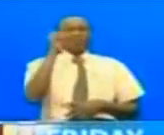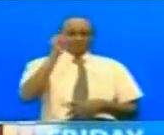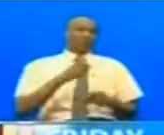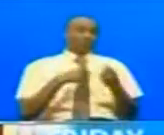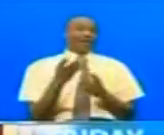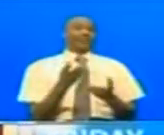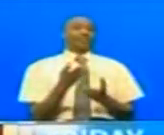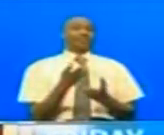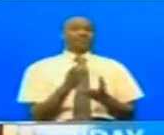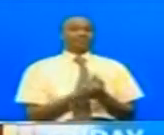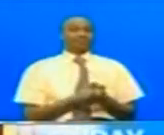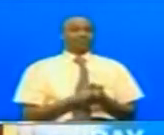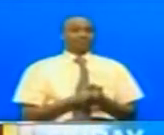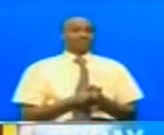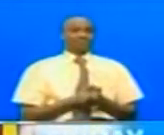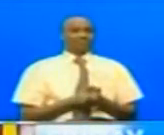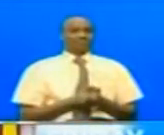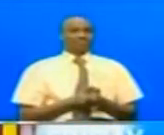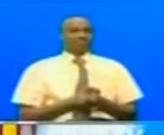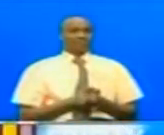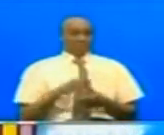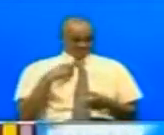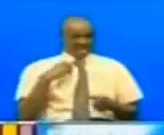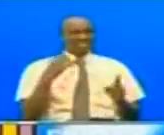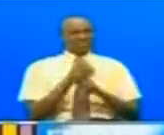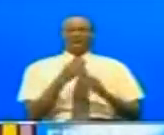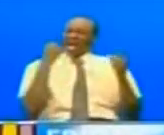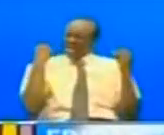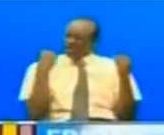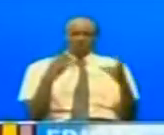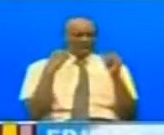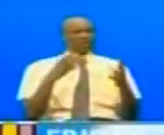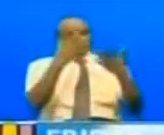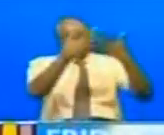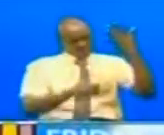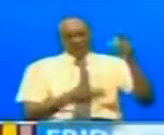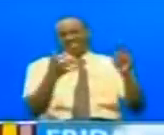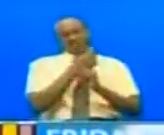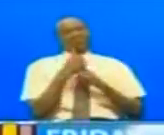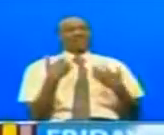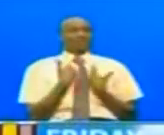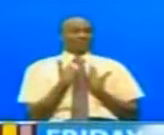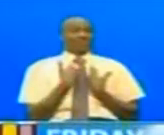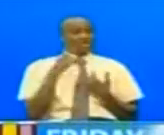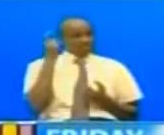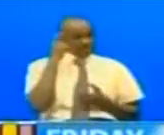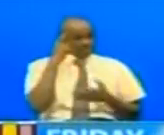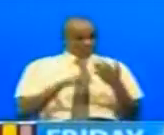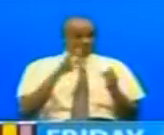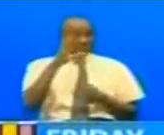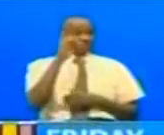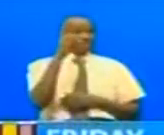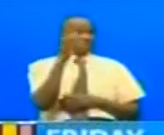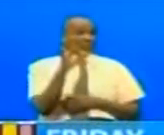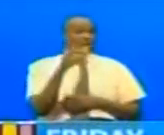about water. Mm-hmm. Yeah. All right. So those are your achievements. A lot of achievement. And you know. Remember CDF,